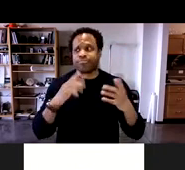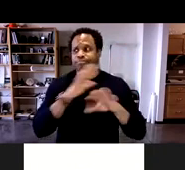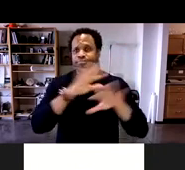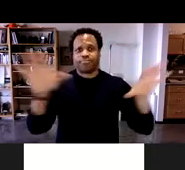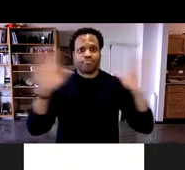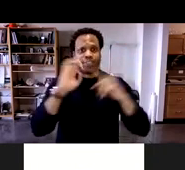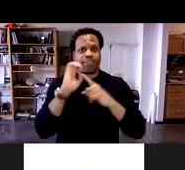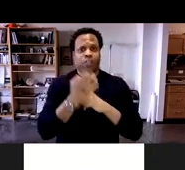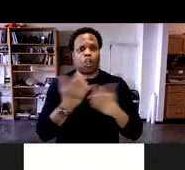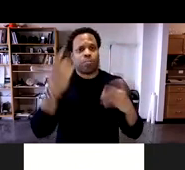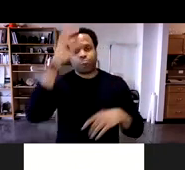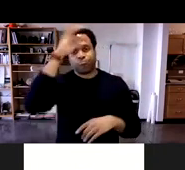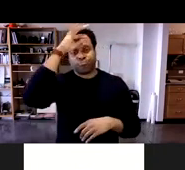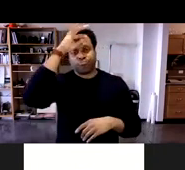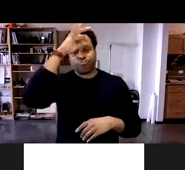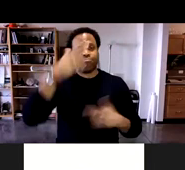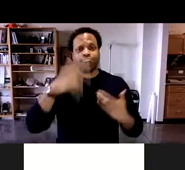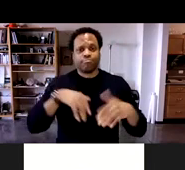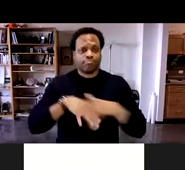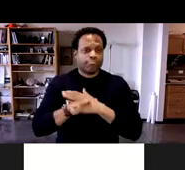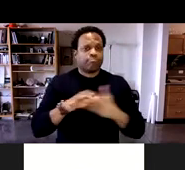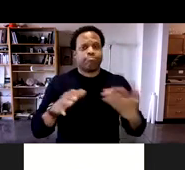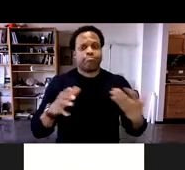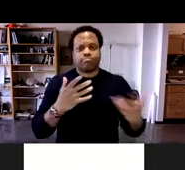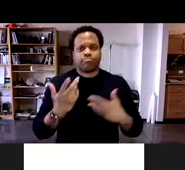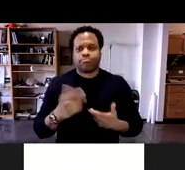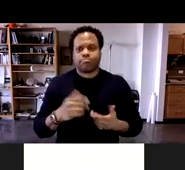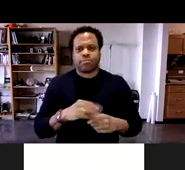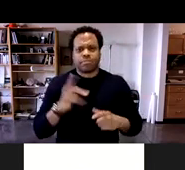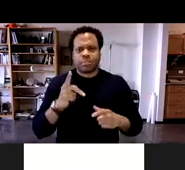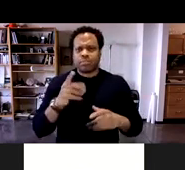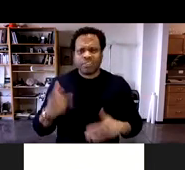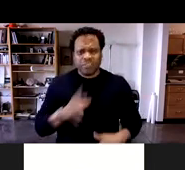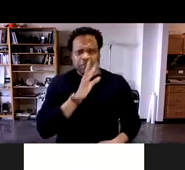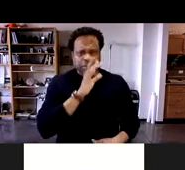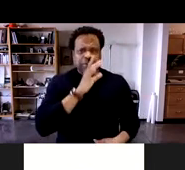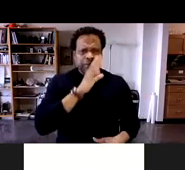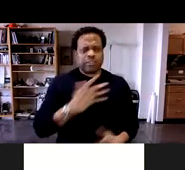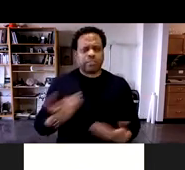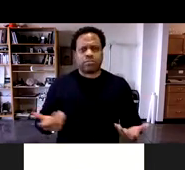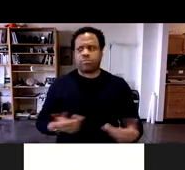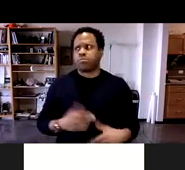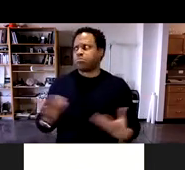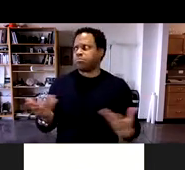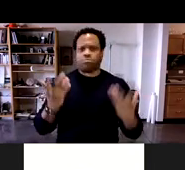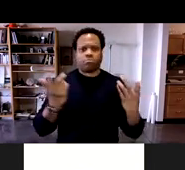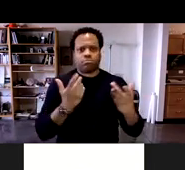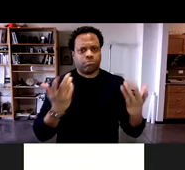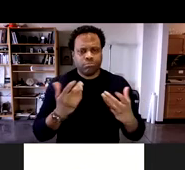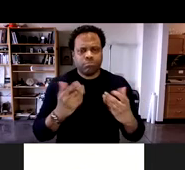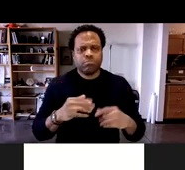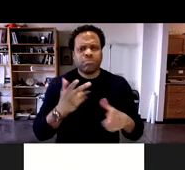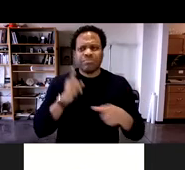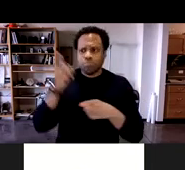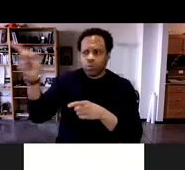And it's hard to have the visual clues because, like I said, the environment is completely different. You go into a familiar space and you